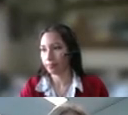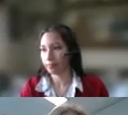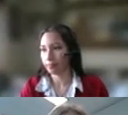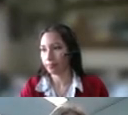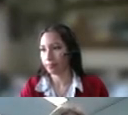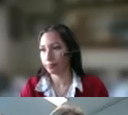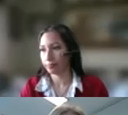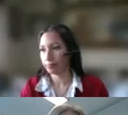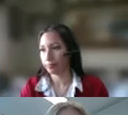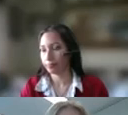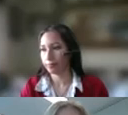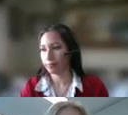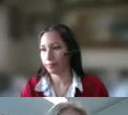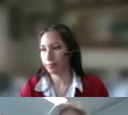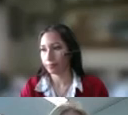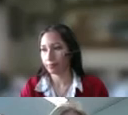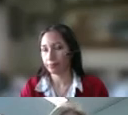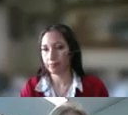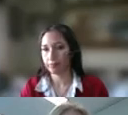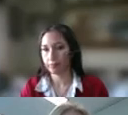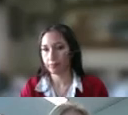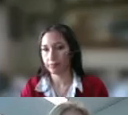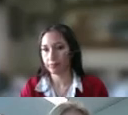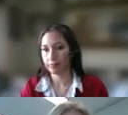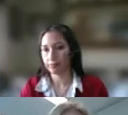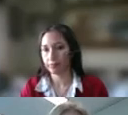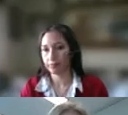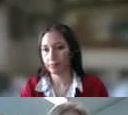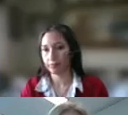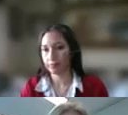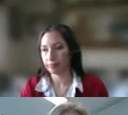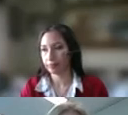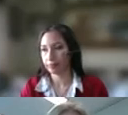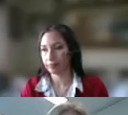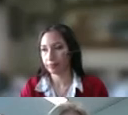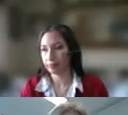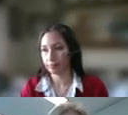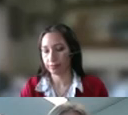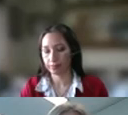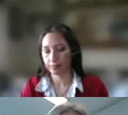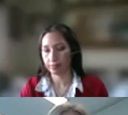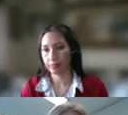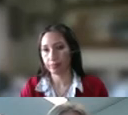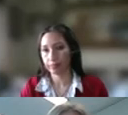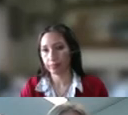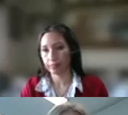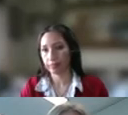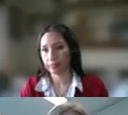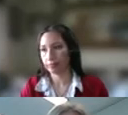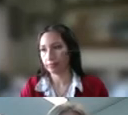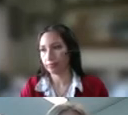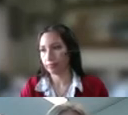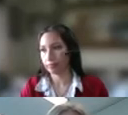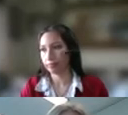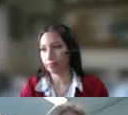Idaho. So it's been, I mean, in some ways, the pandemic has been a blessing in the sense that I